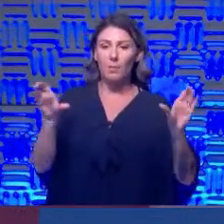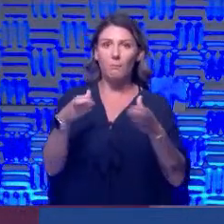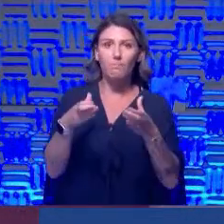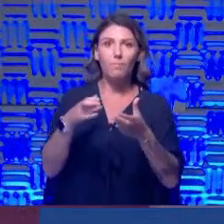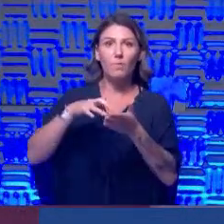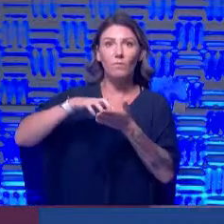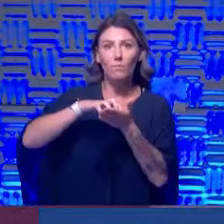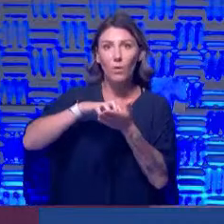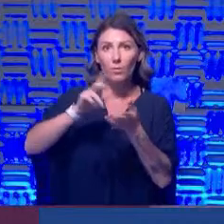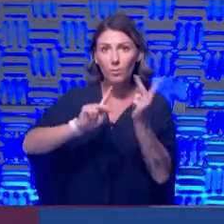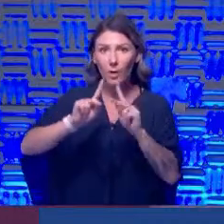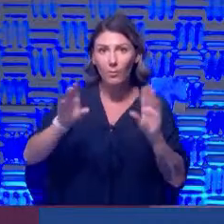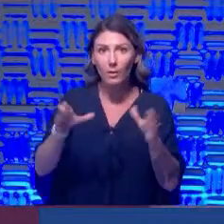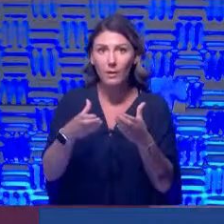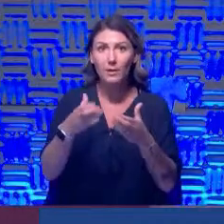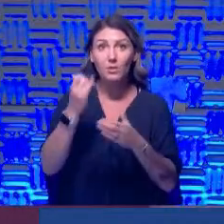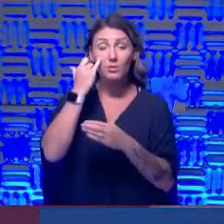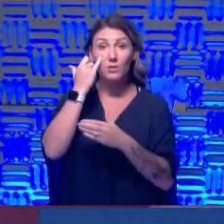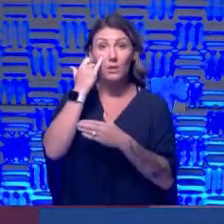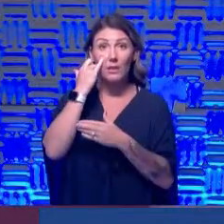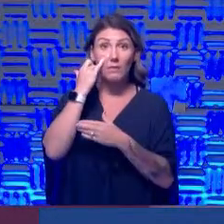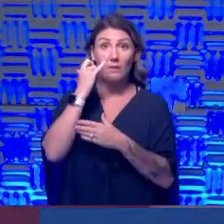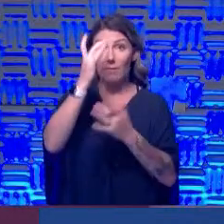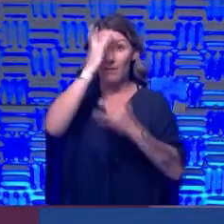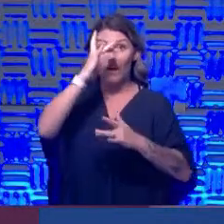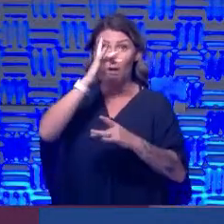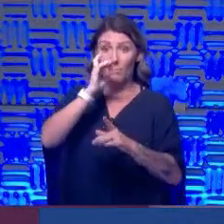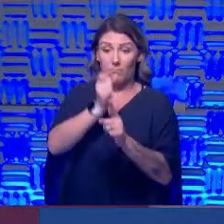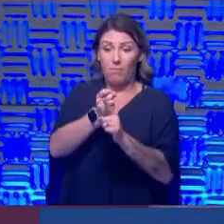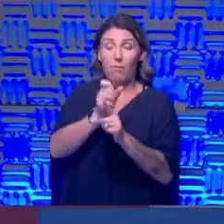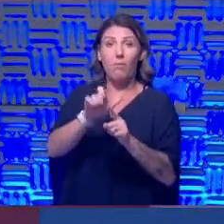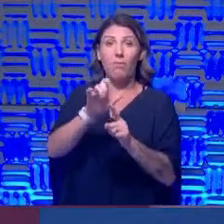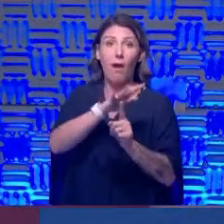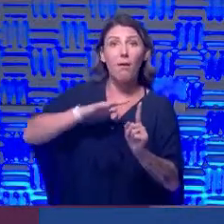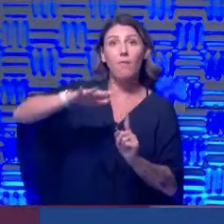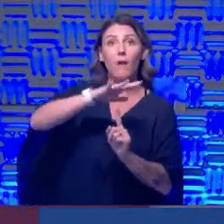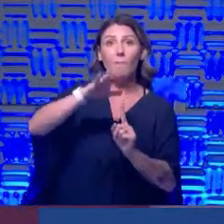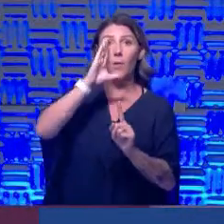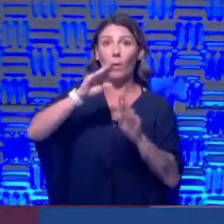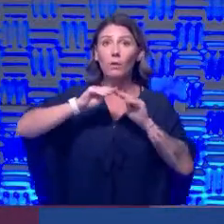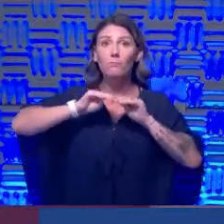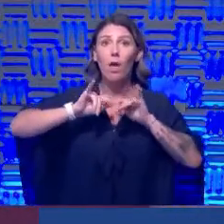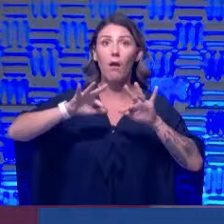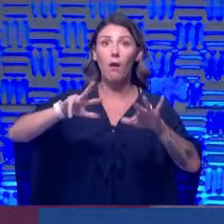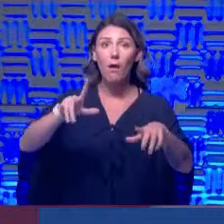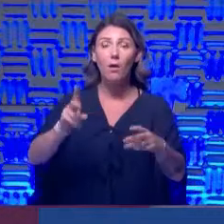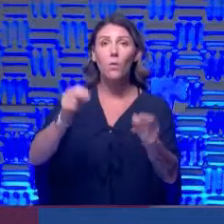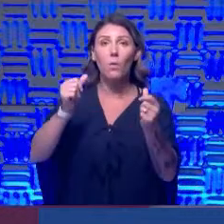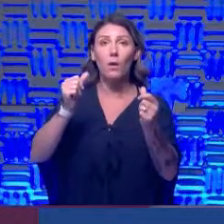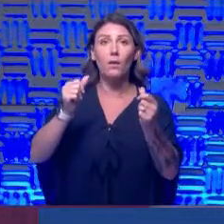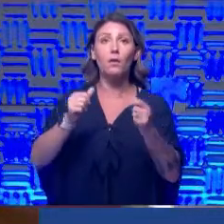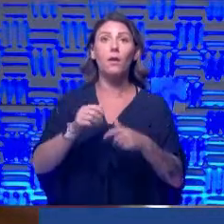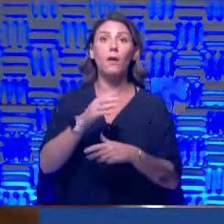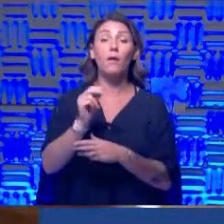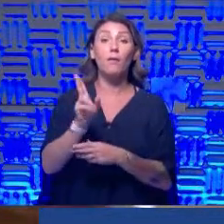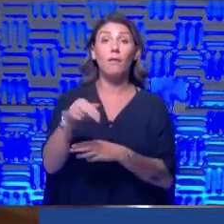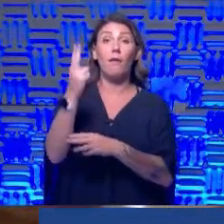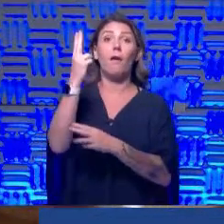together, and we know that if the virus gets into that environment, it spreads quickly and has, a